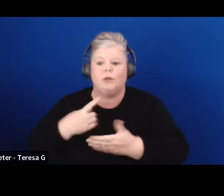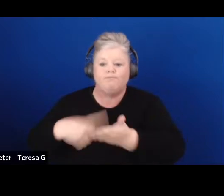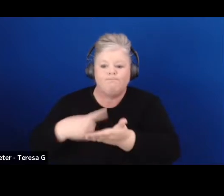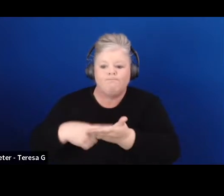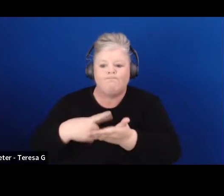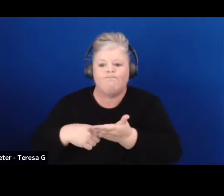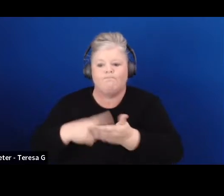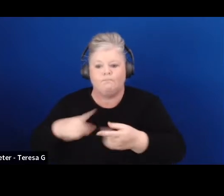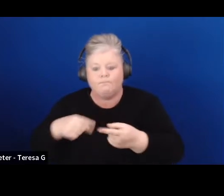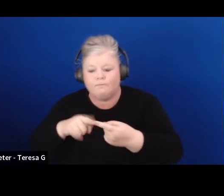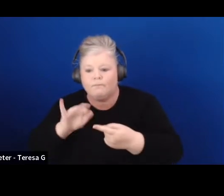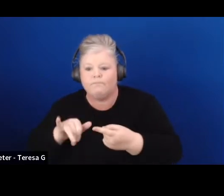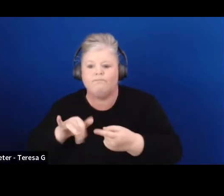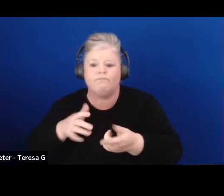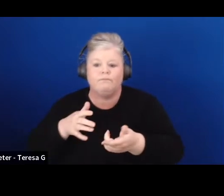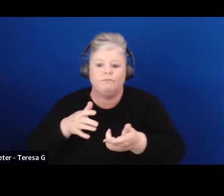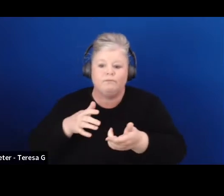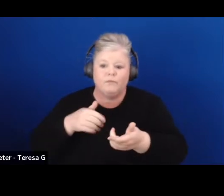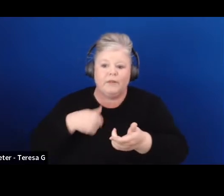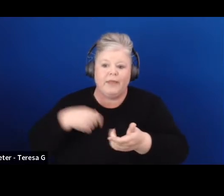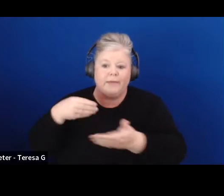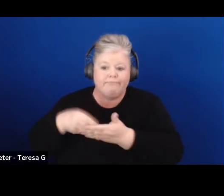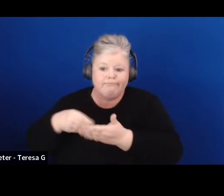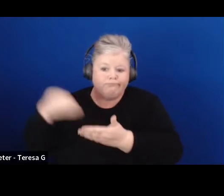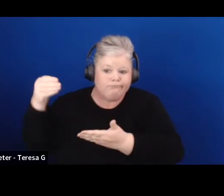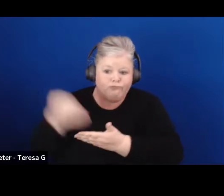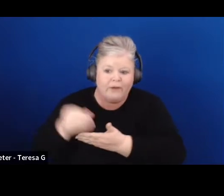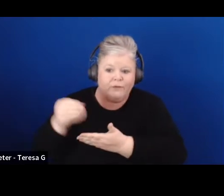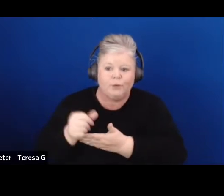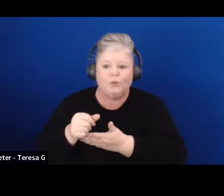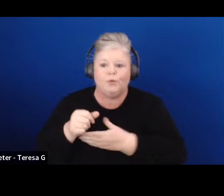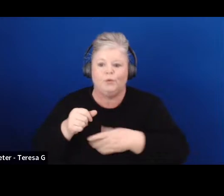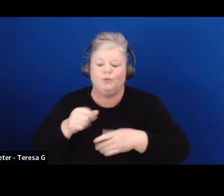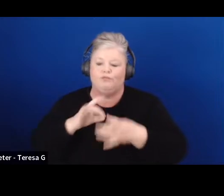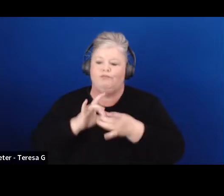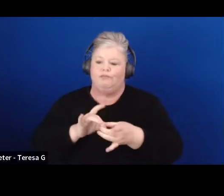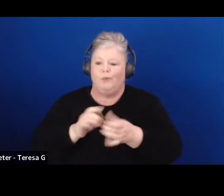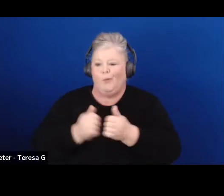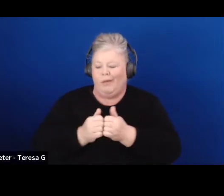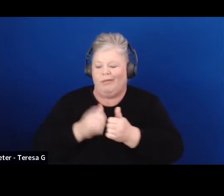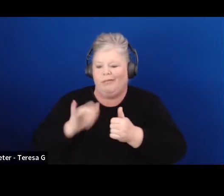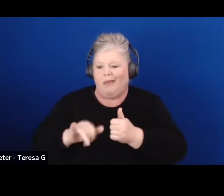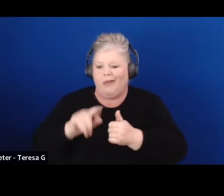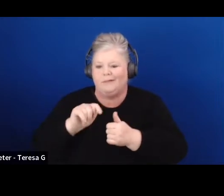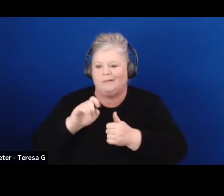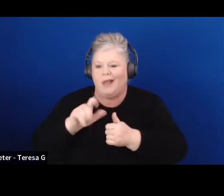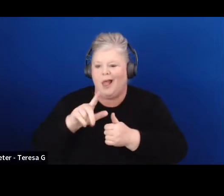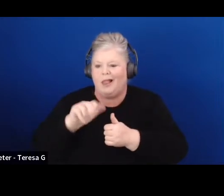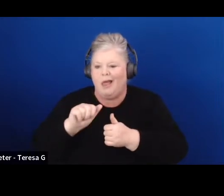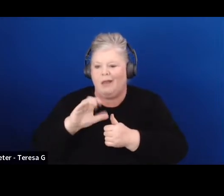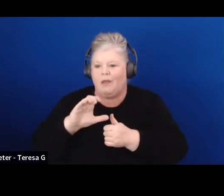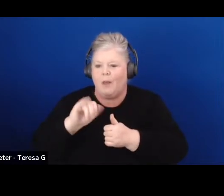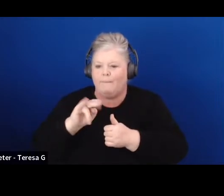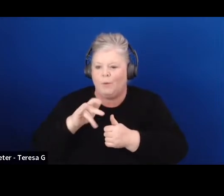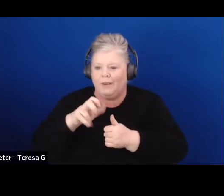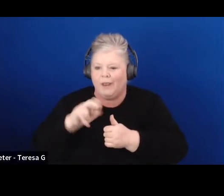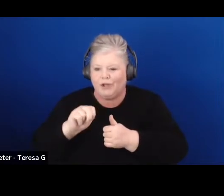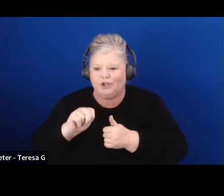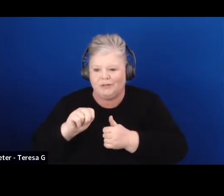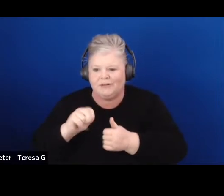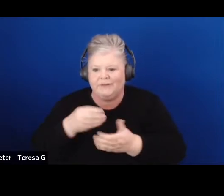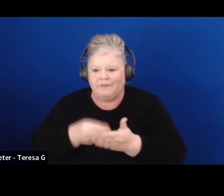different means of revenue toward the telecommunications fund. So that's the